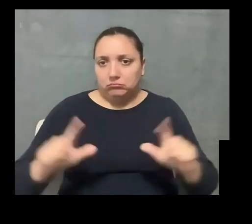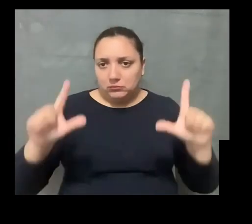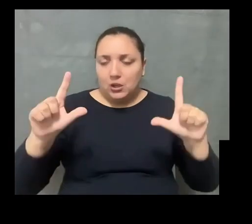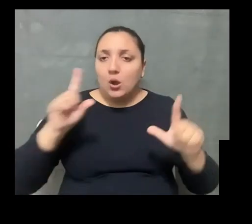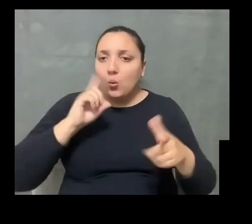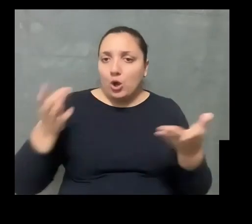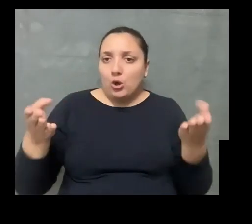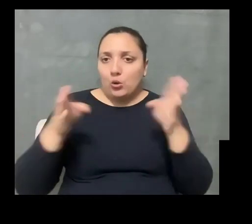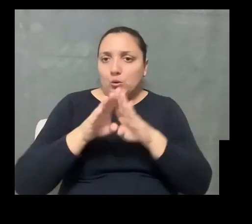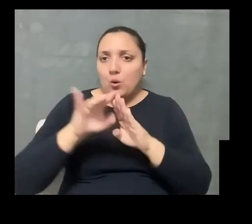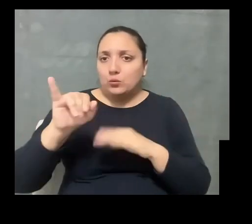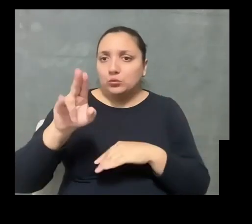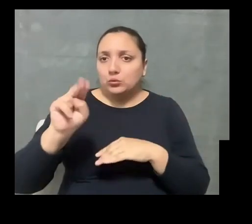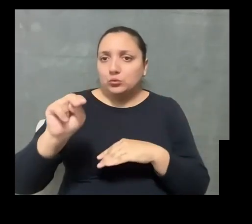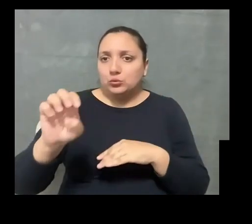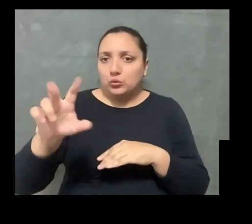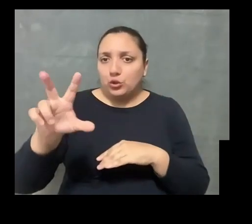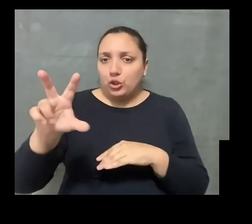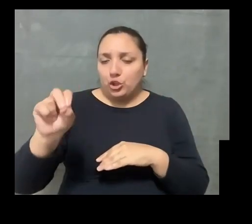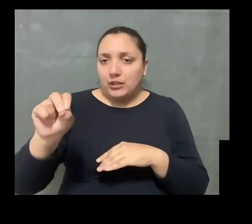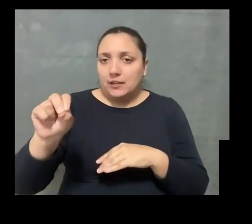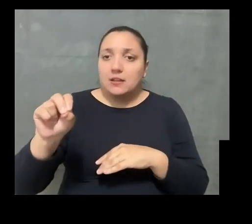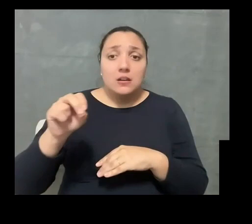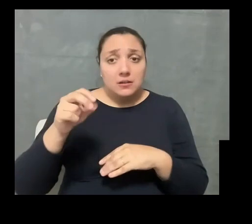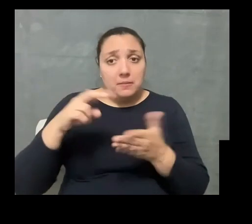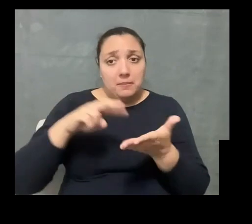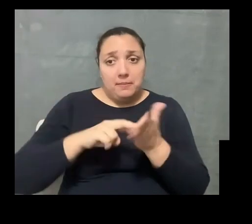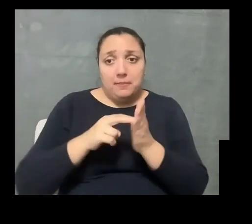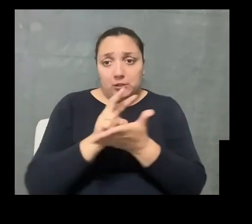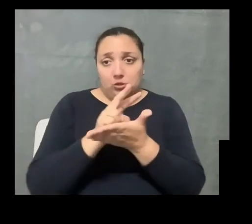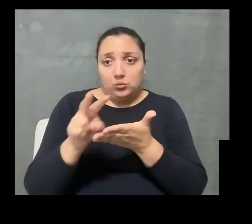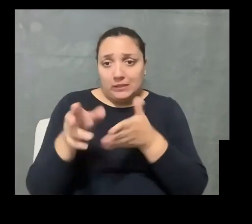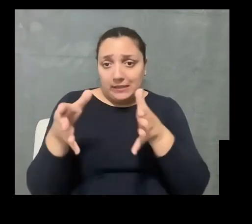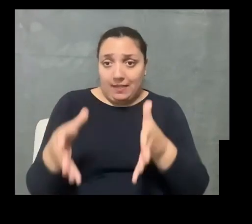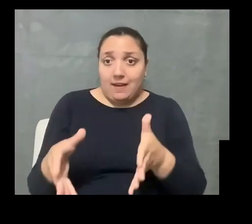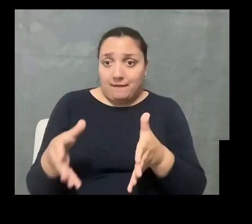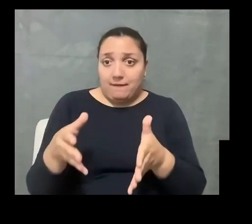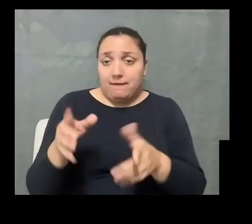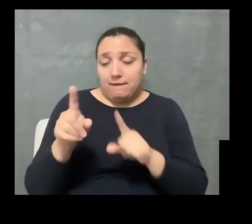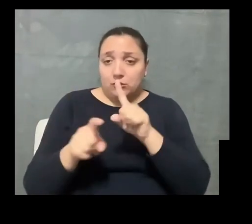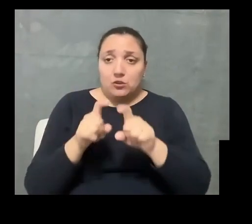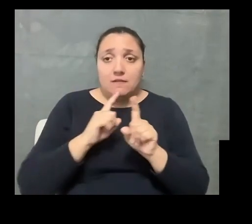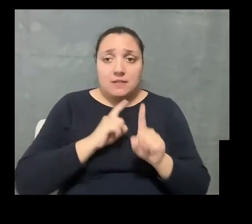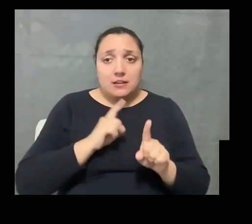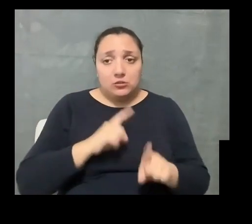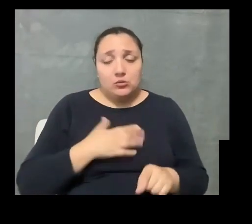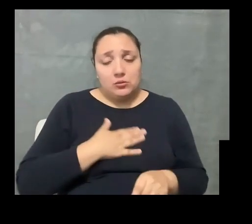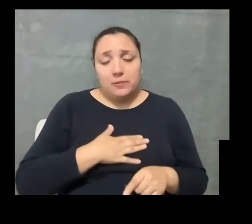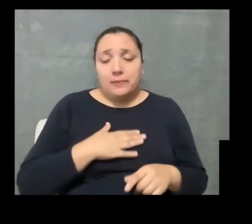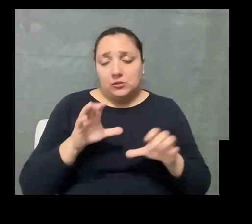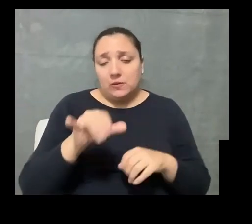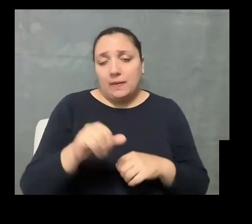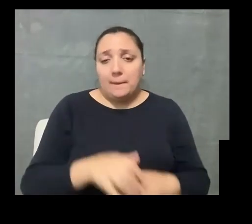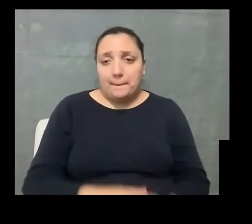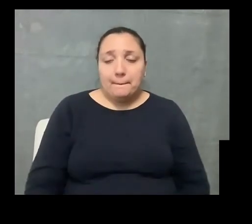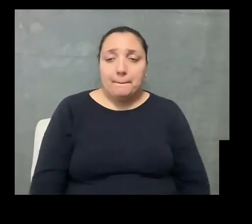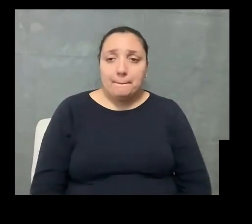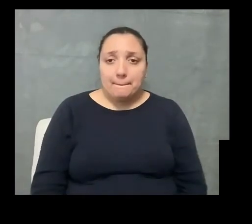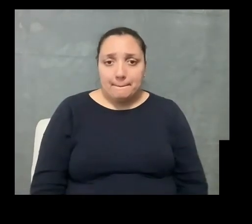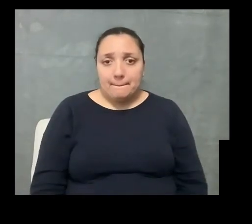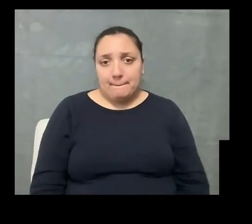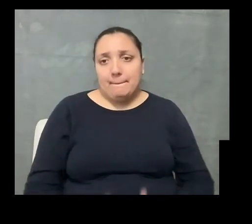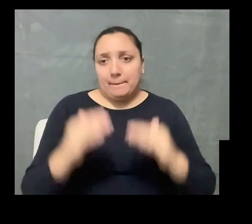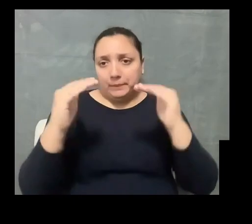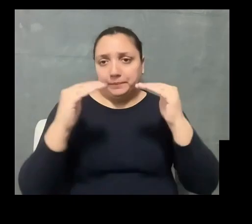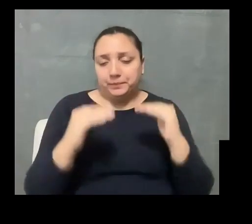So you have just over 2 weeks to get your survey in. And please make sure you do so. All right, next slide. Okay, so here's what we're here to